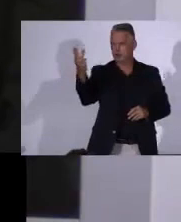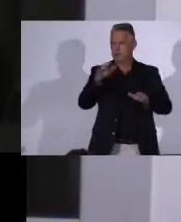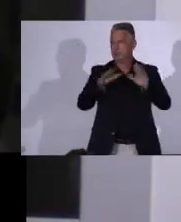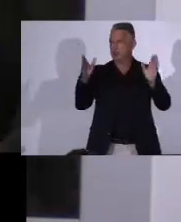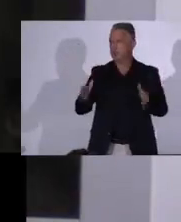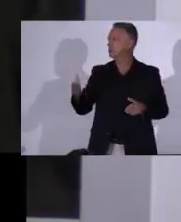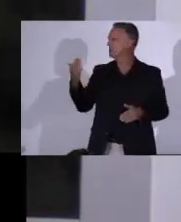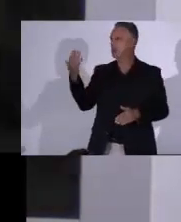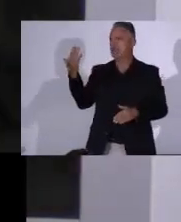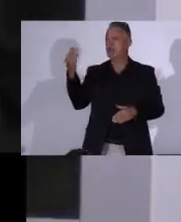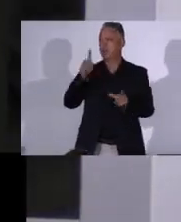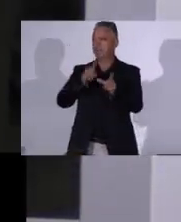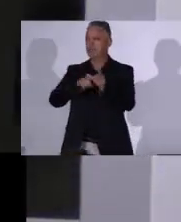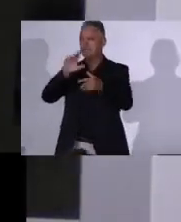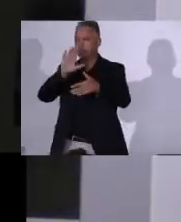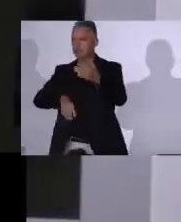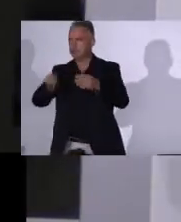experience for you guys?